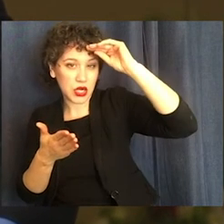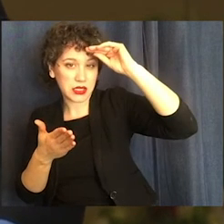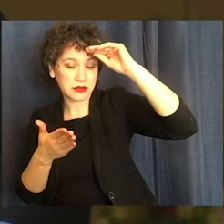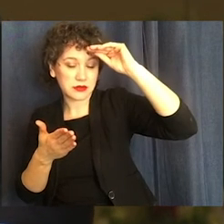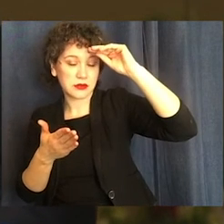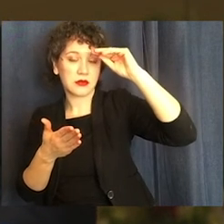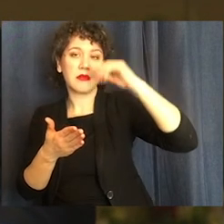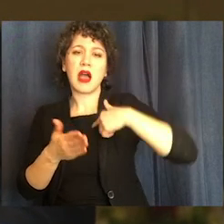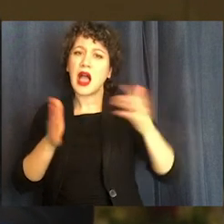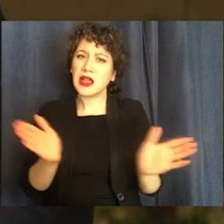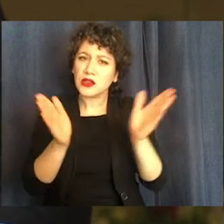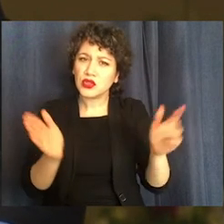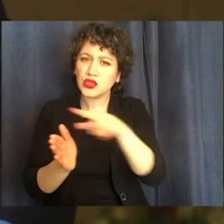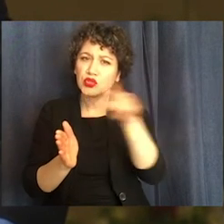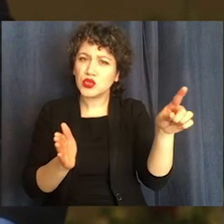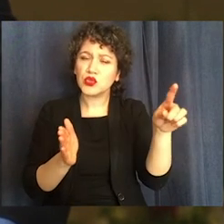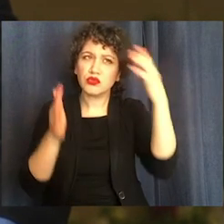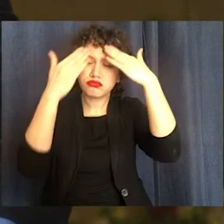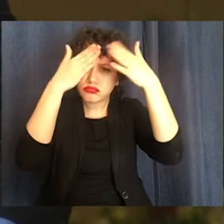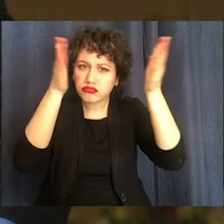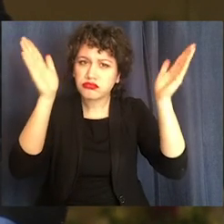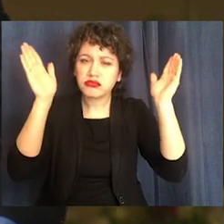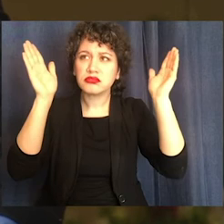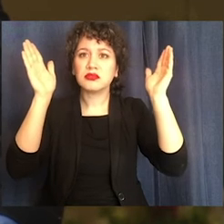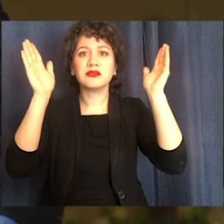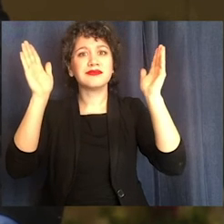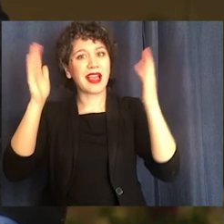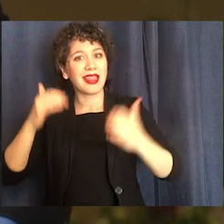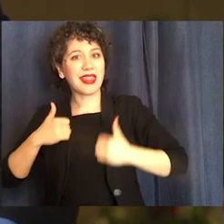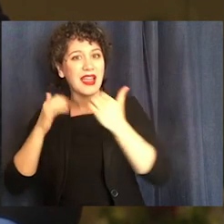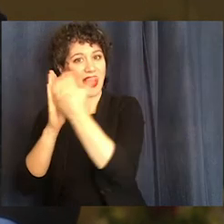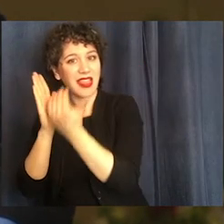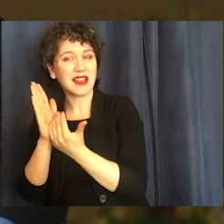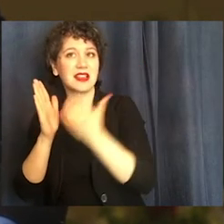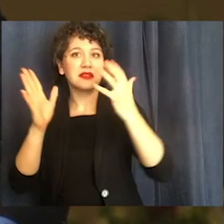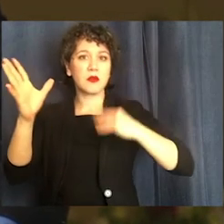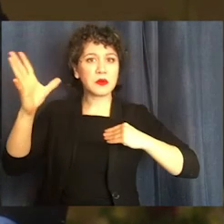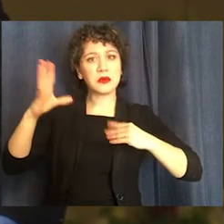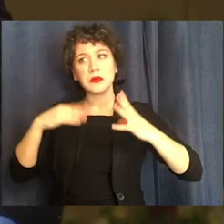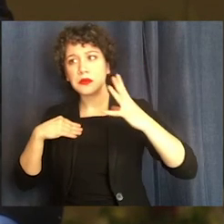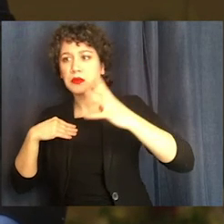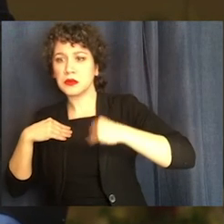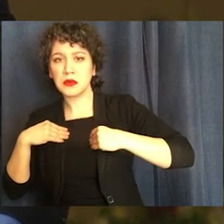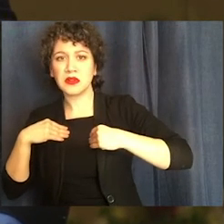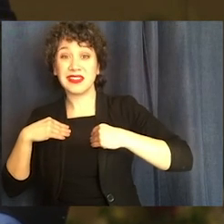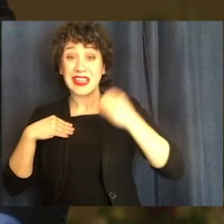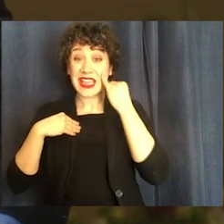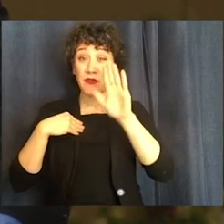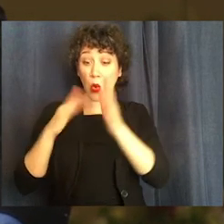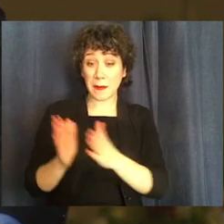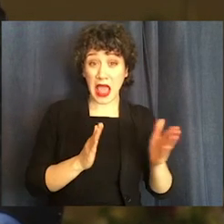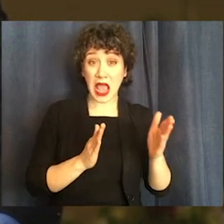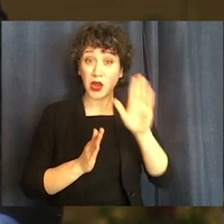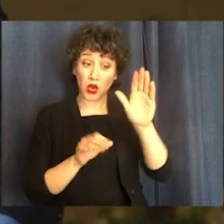plan and your work as a fail, see it as a new opportunity to do something different. In college,